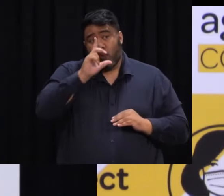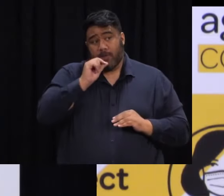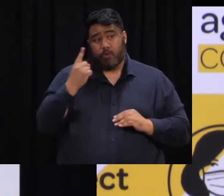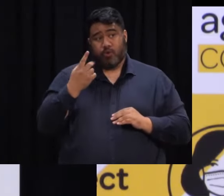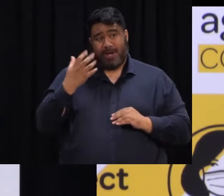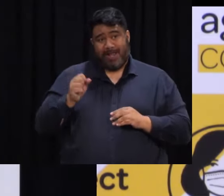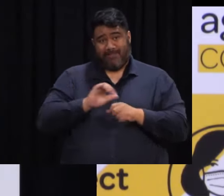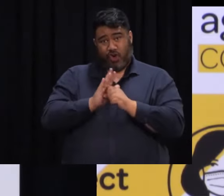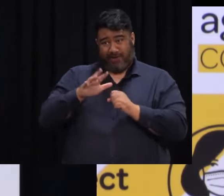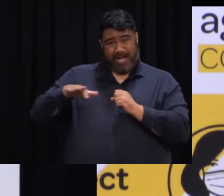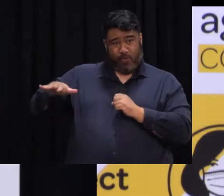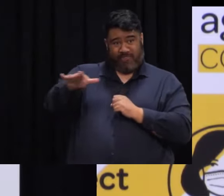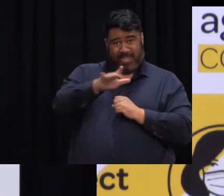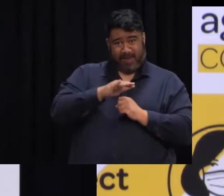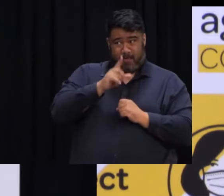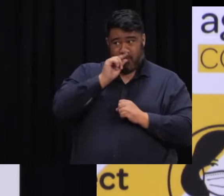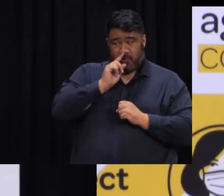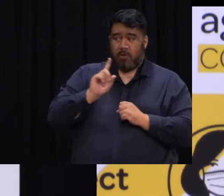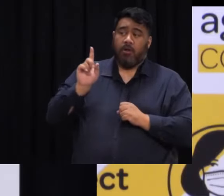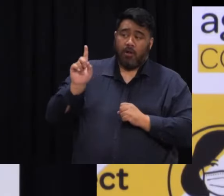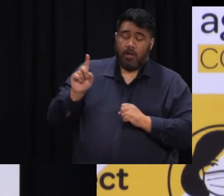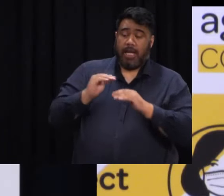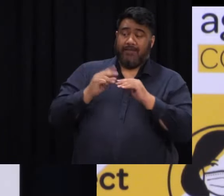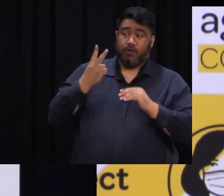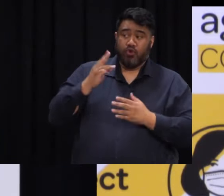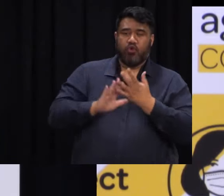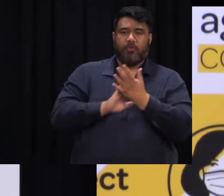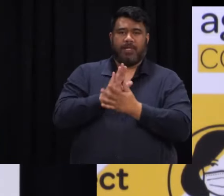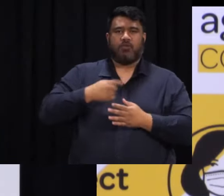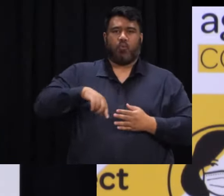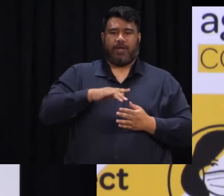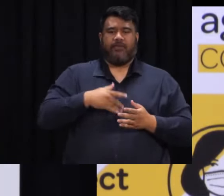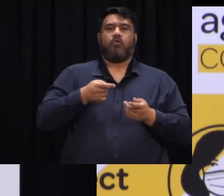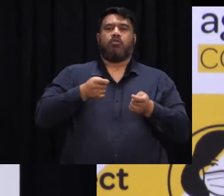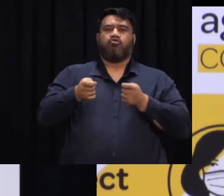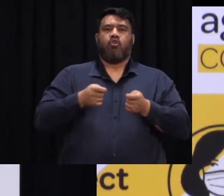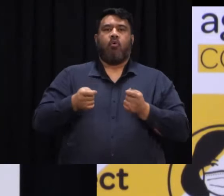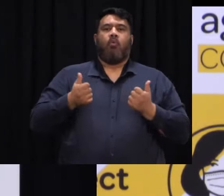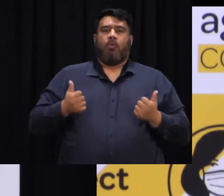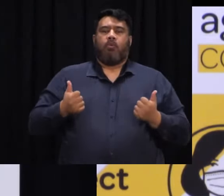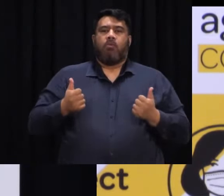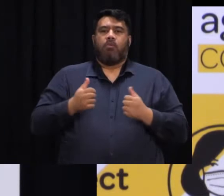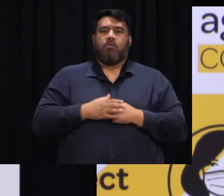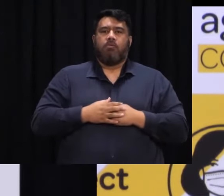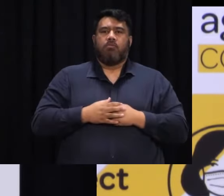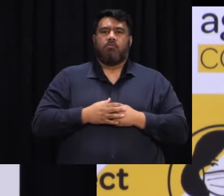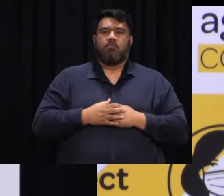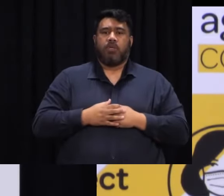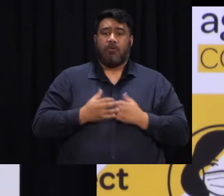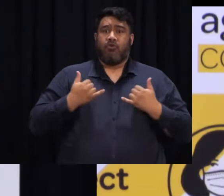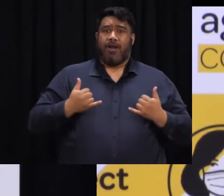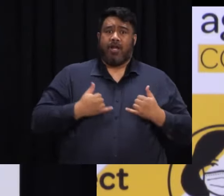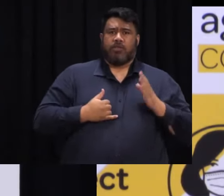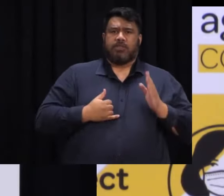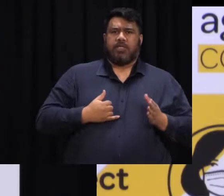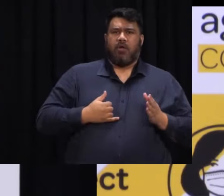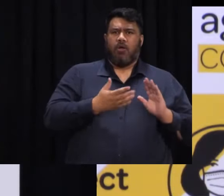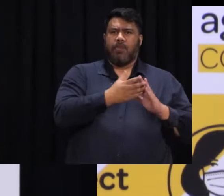we were in a situation where we were well contained. At the moment, we continue to see mystery cases that are cropping up through community